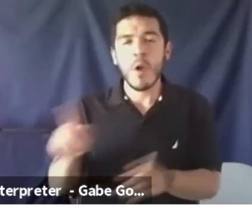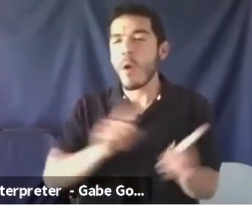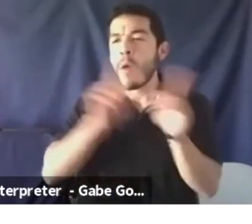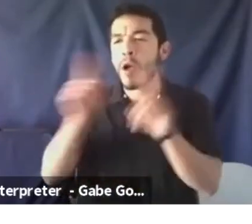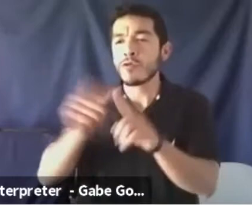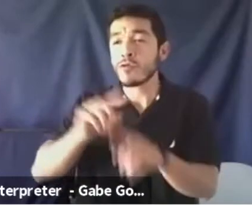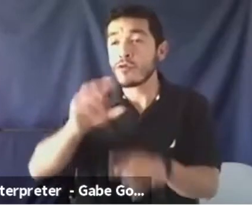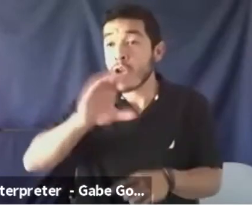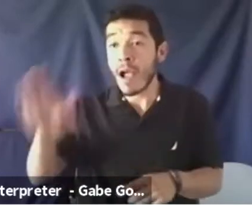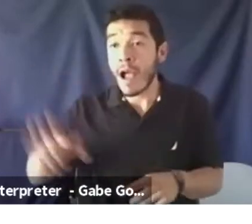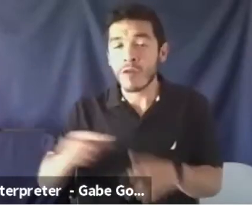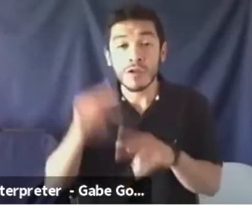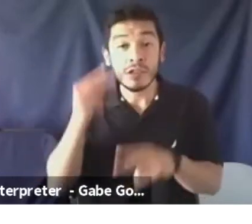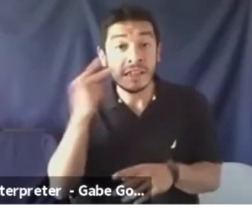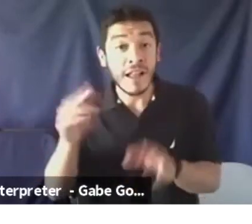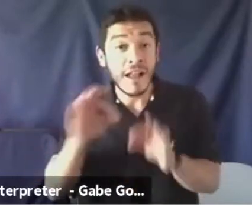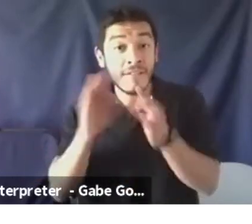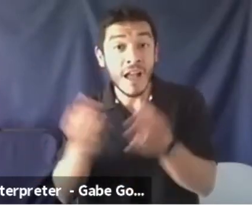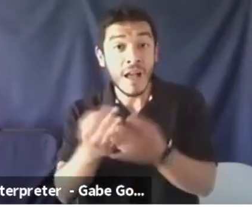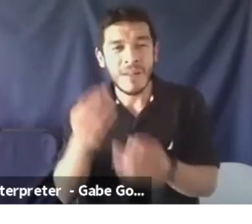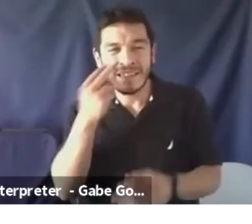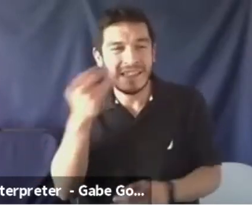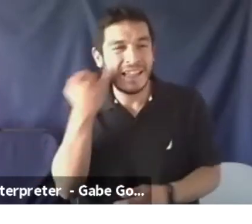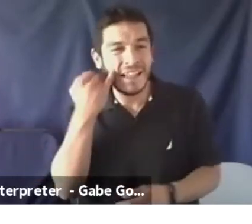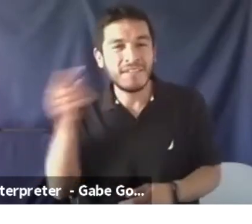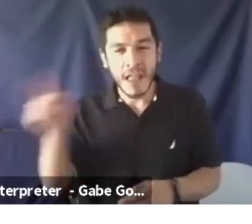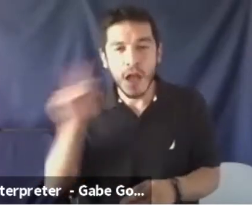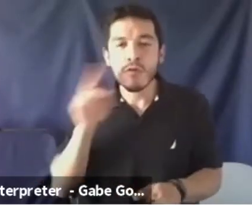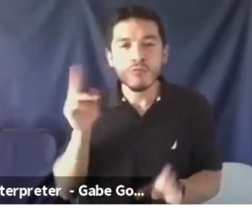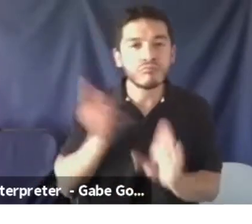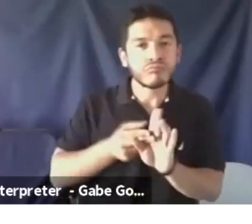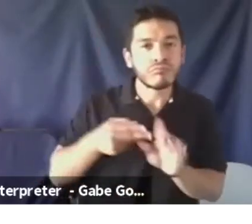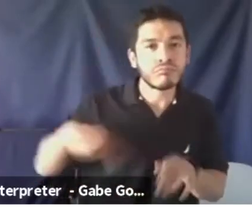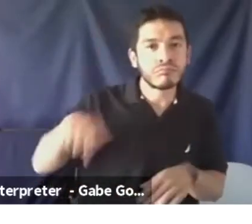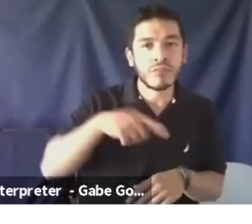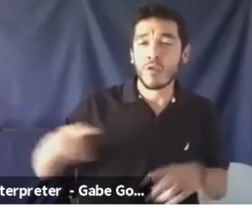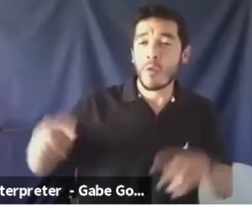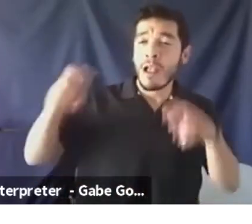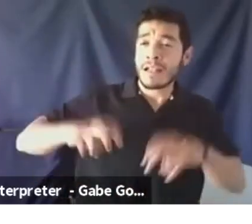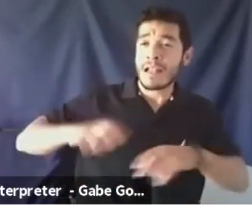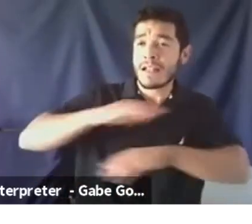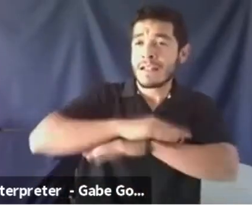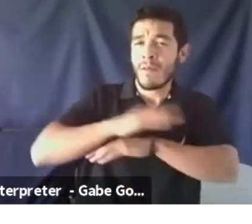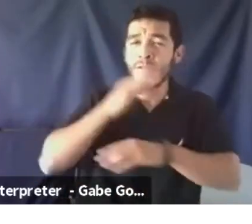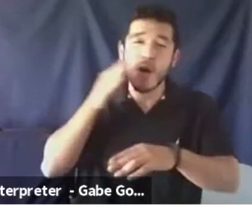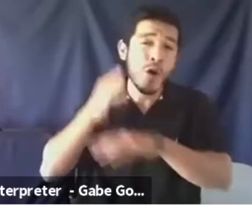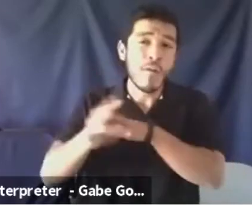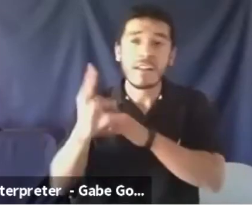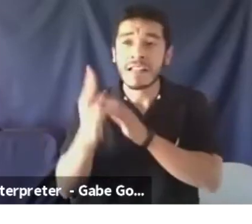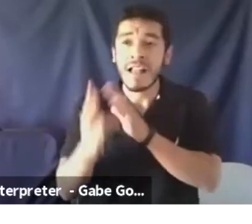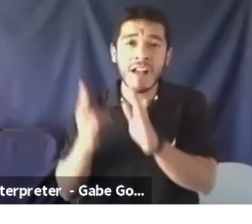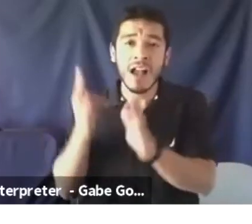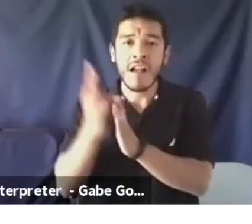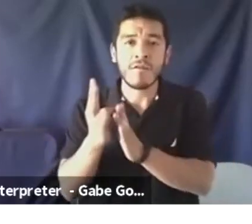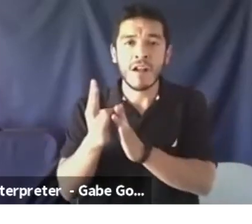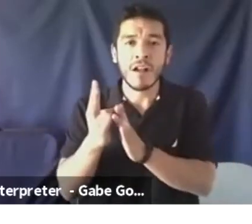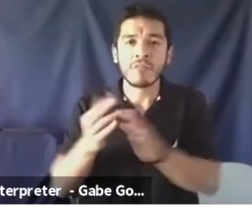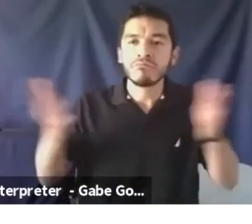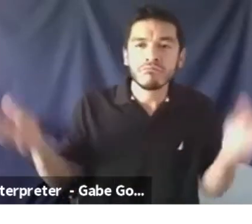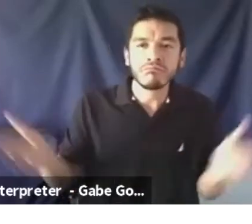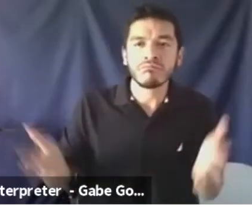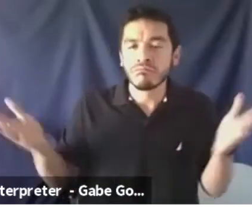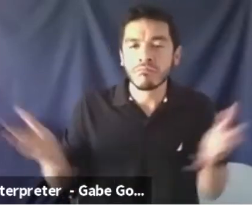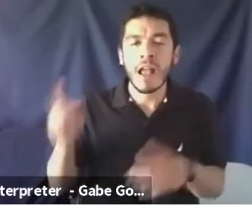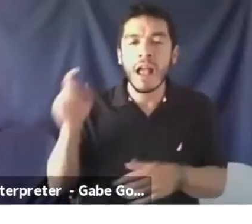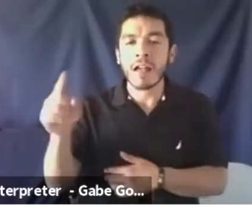to see if they would get on board. And so we sat around a table for over 7 hours, and Chairman Fred Jr. asked us why we all wanted